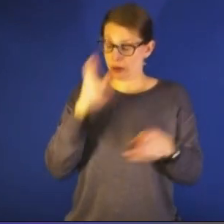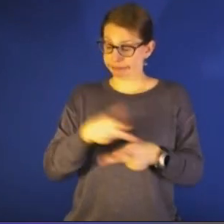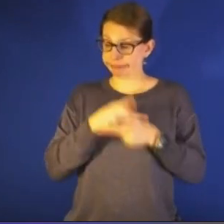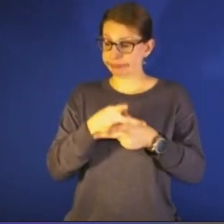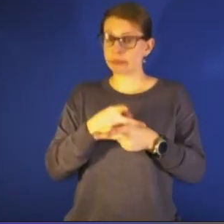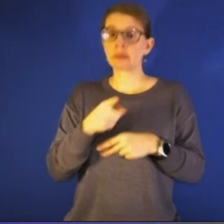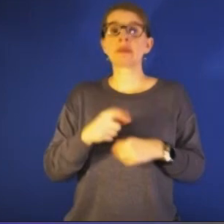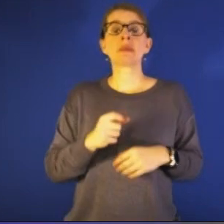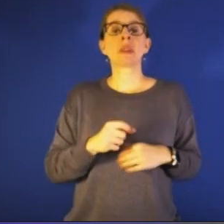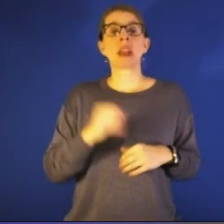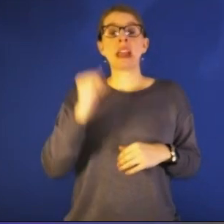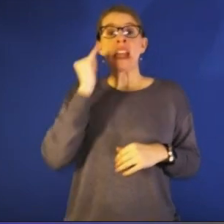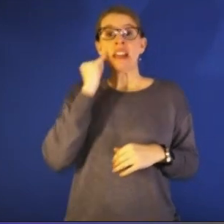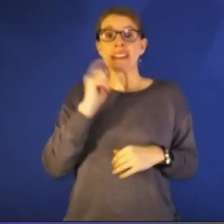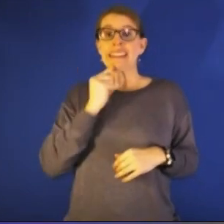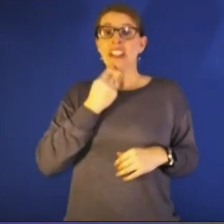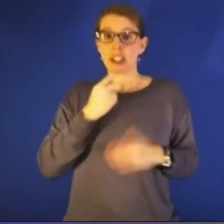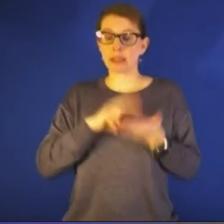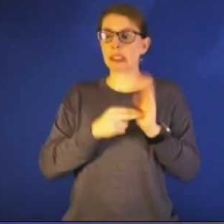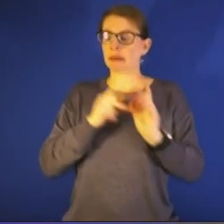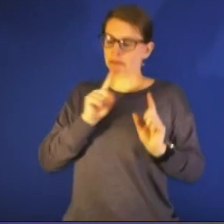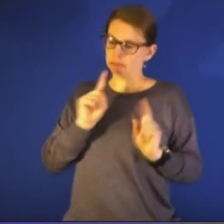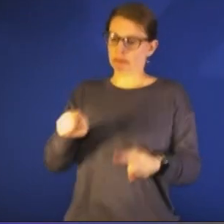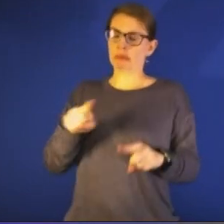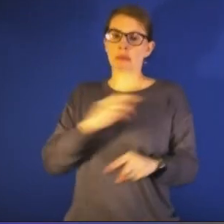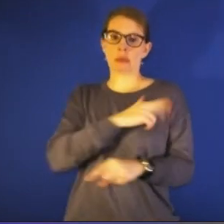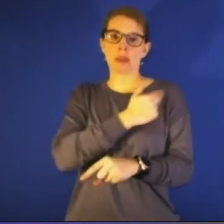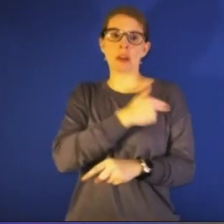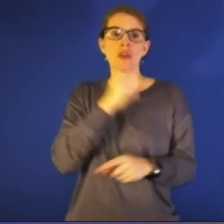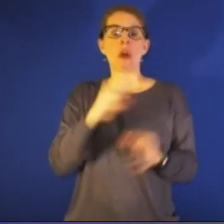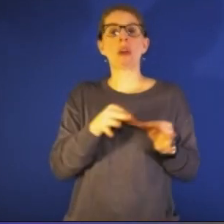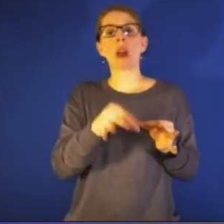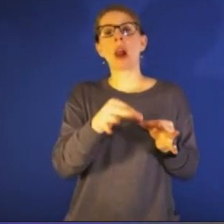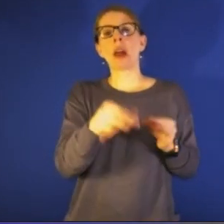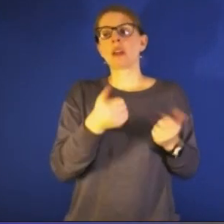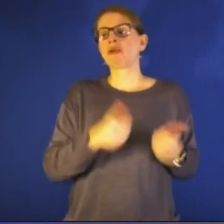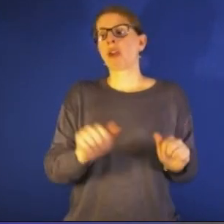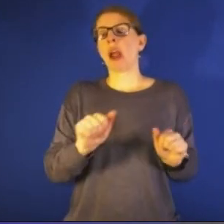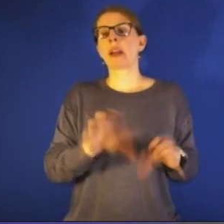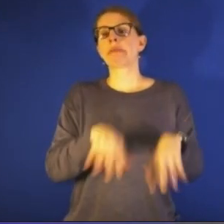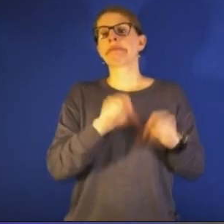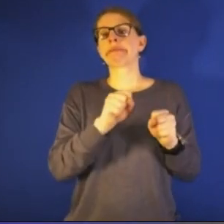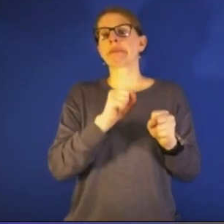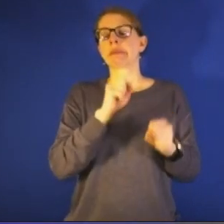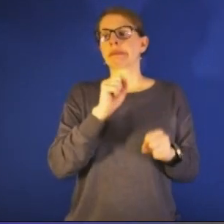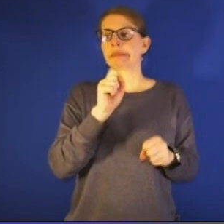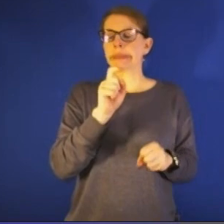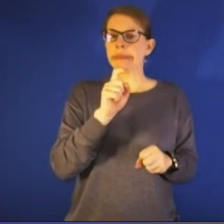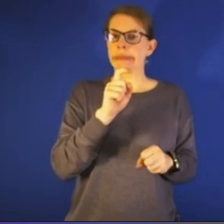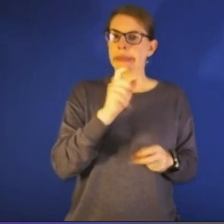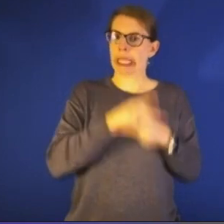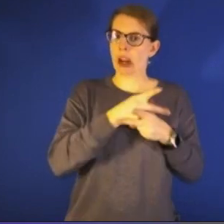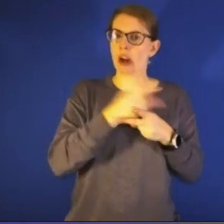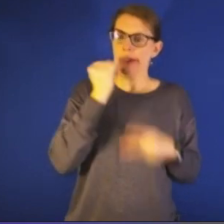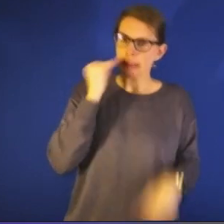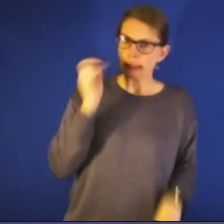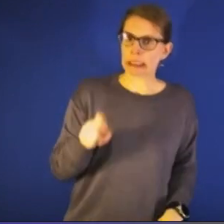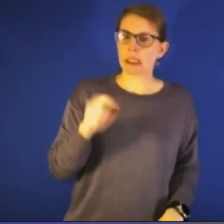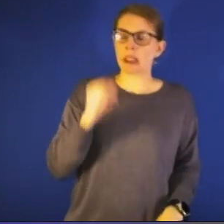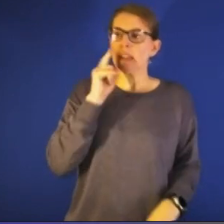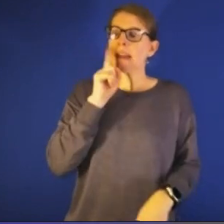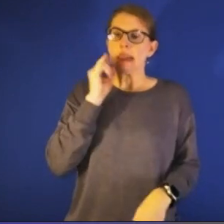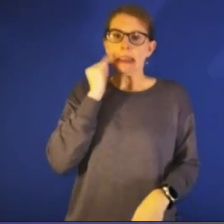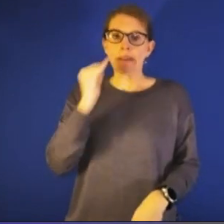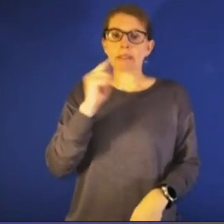need to get to the hospital. So don't delay trying to get necessary care if you're really injured or